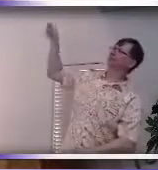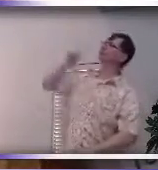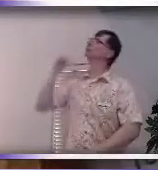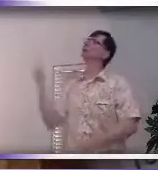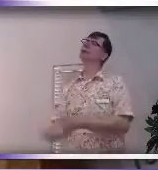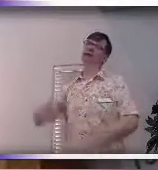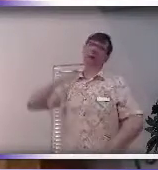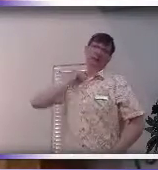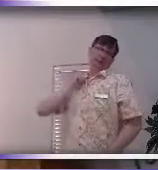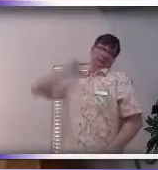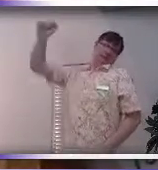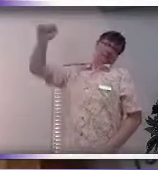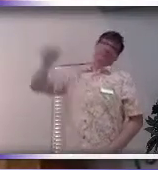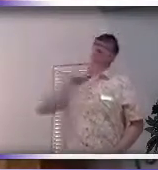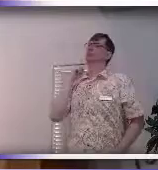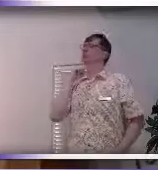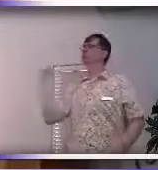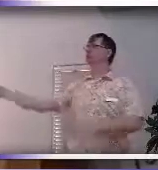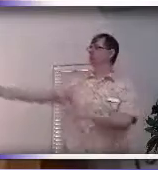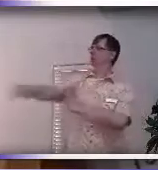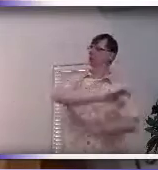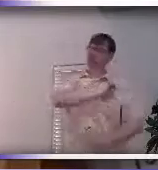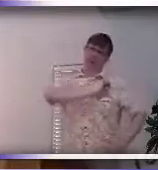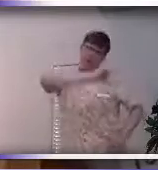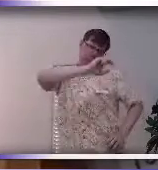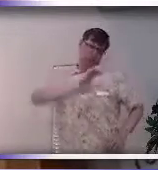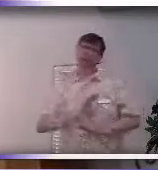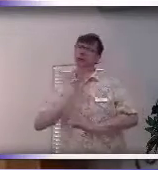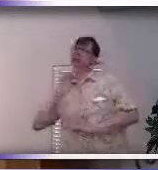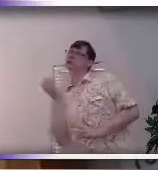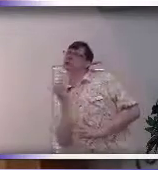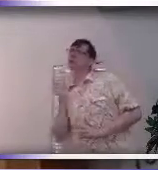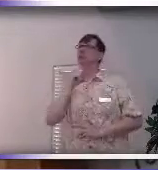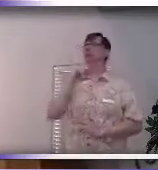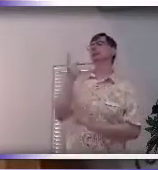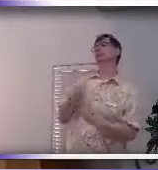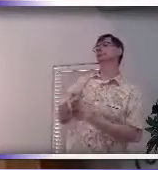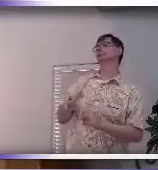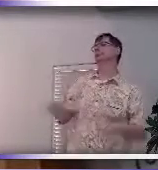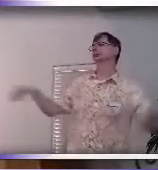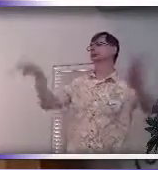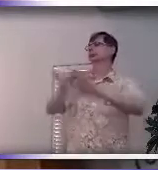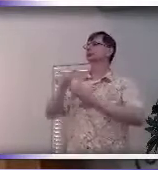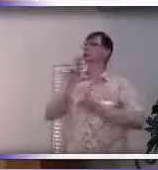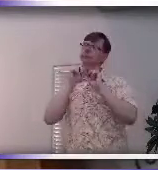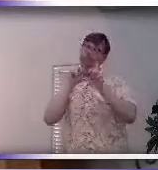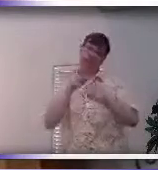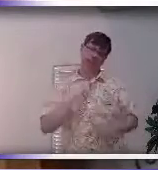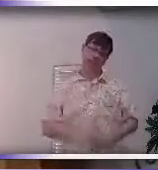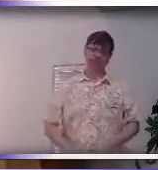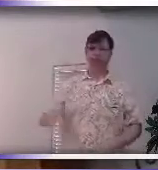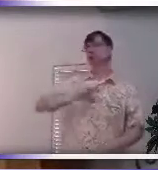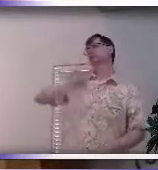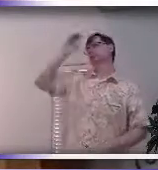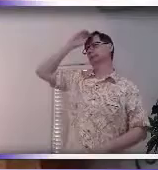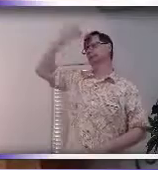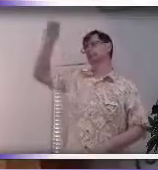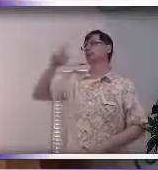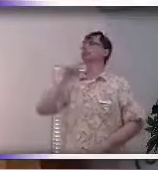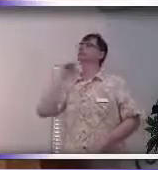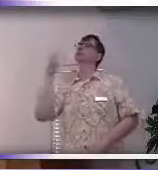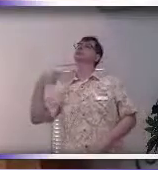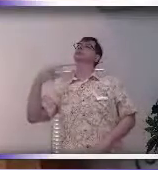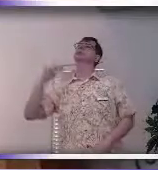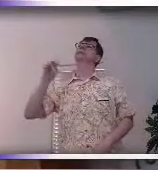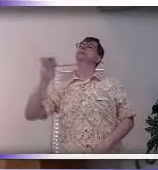win." Are we committed to this cause? Yes, of course we're committed to this cause. And so the general or king or George